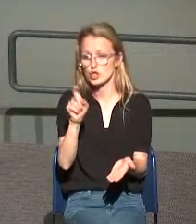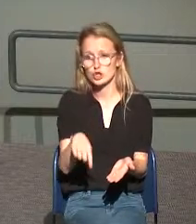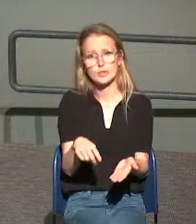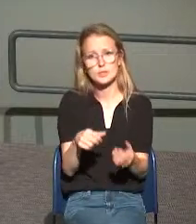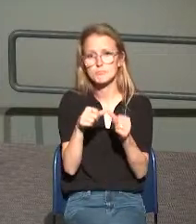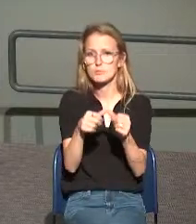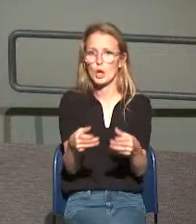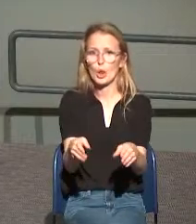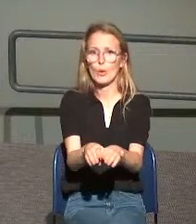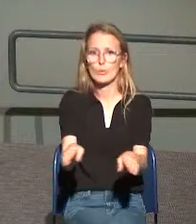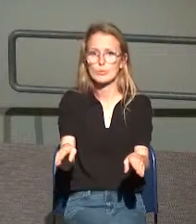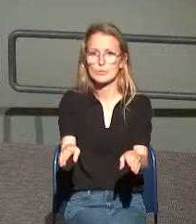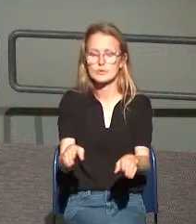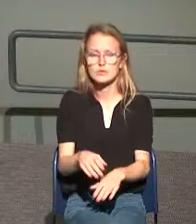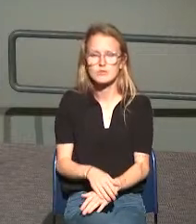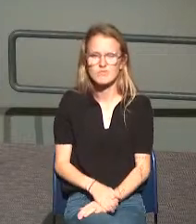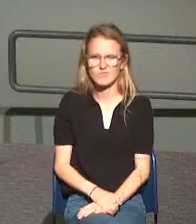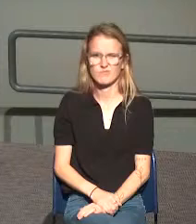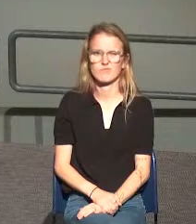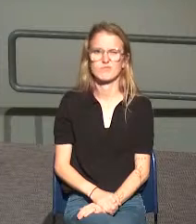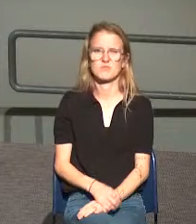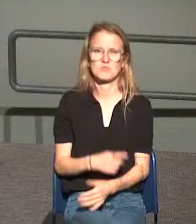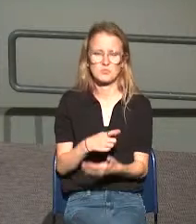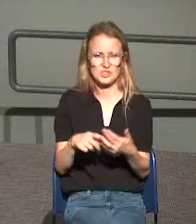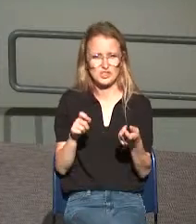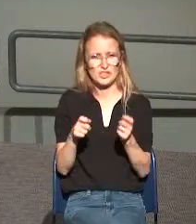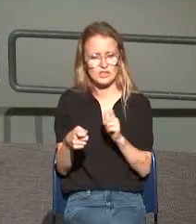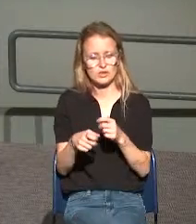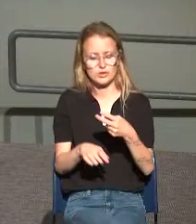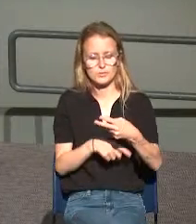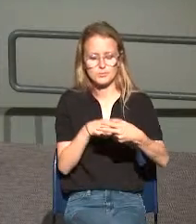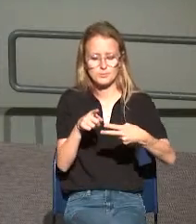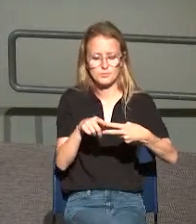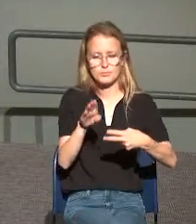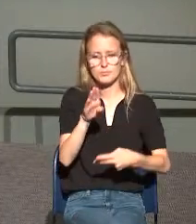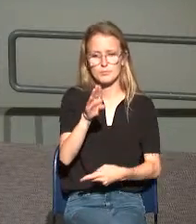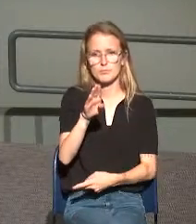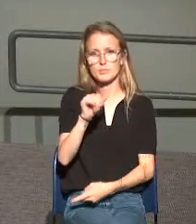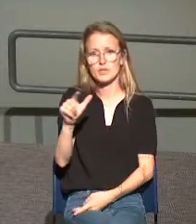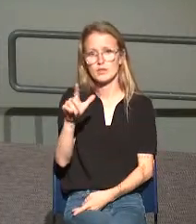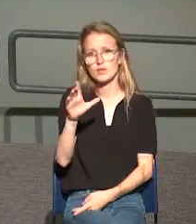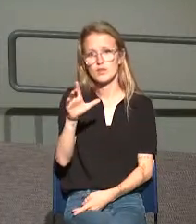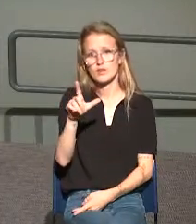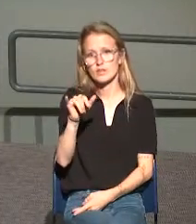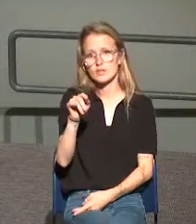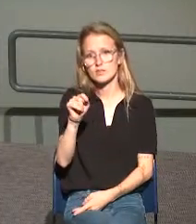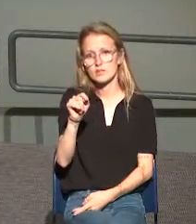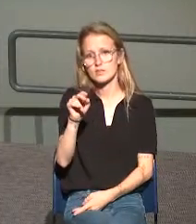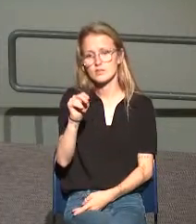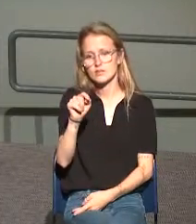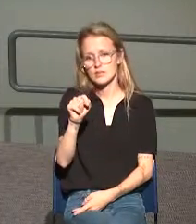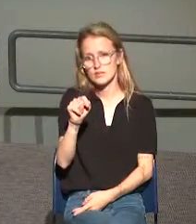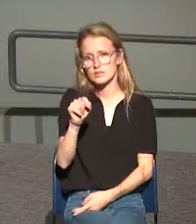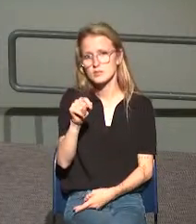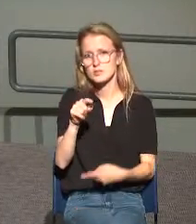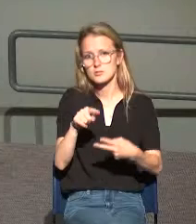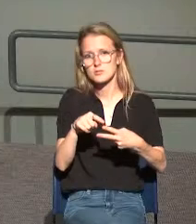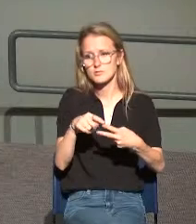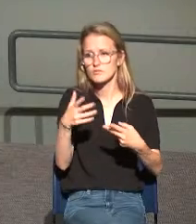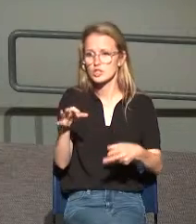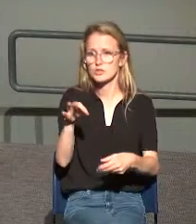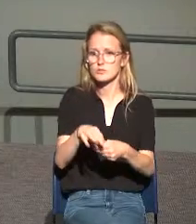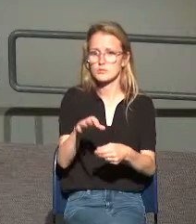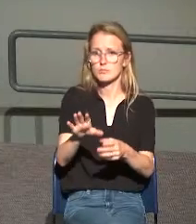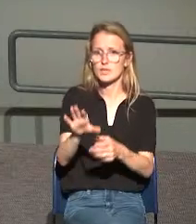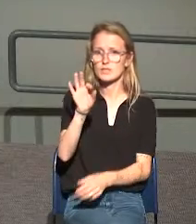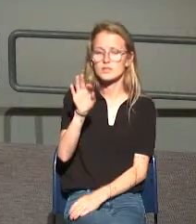what changed, though, was there was two things. One, Bill Clinton got elected, and it was the Bush administration that didn't want